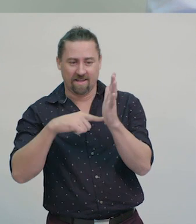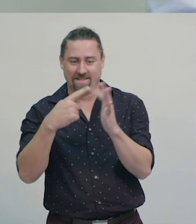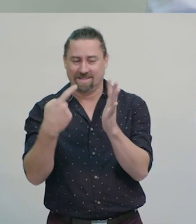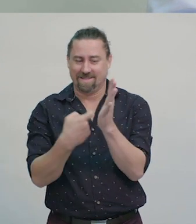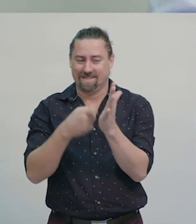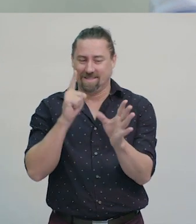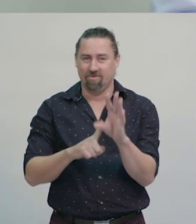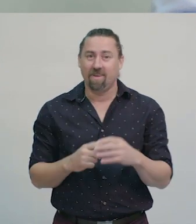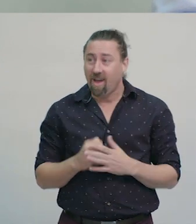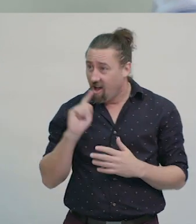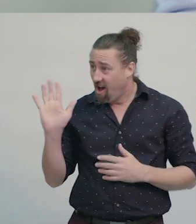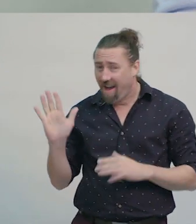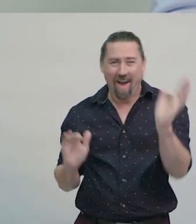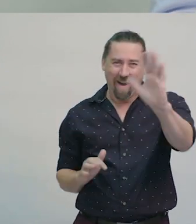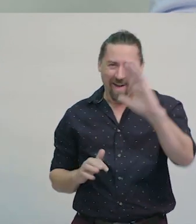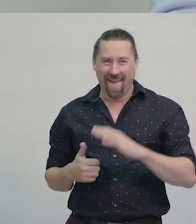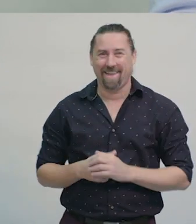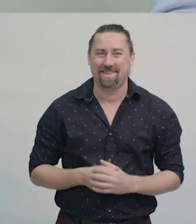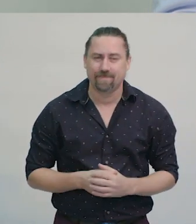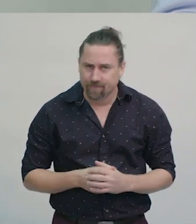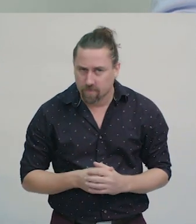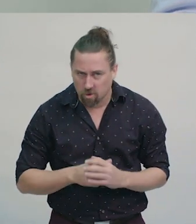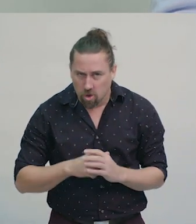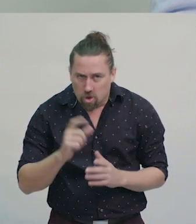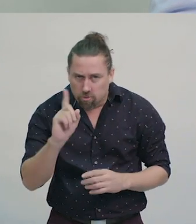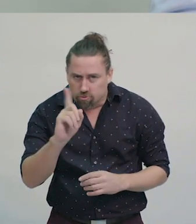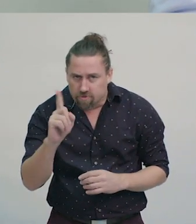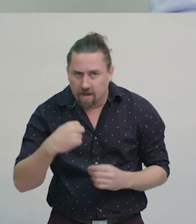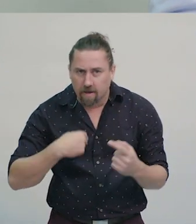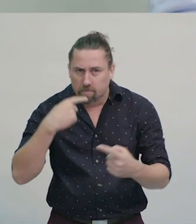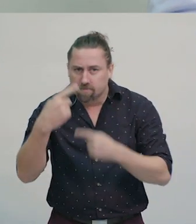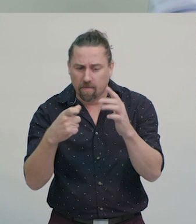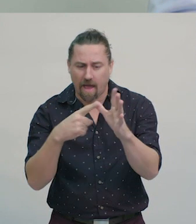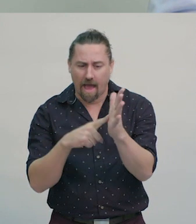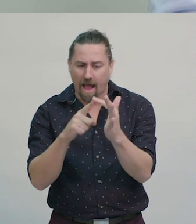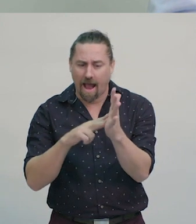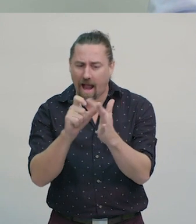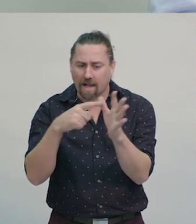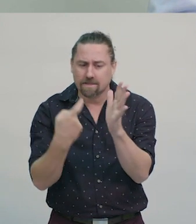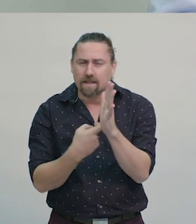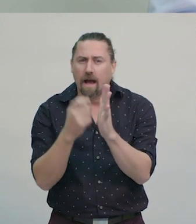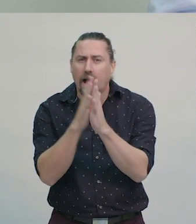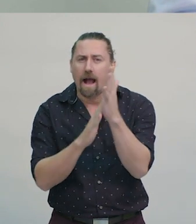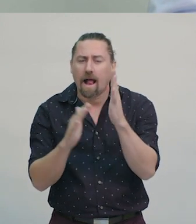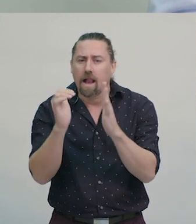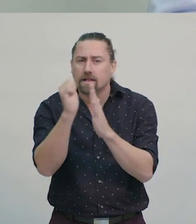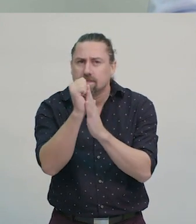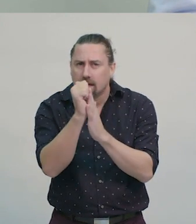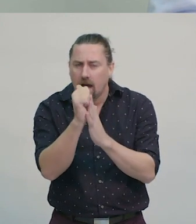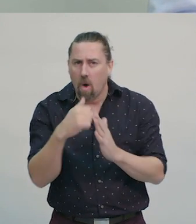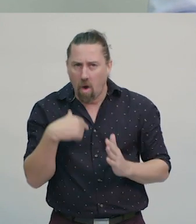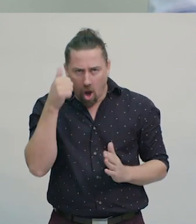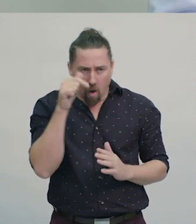Terry. Hi Anne, hi everyone. Today we'll investigate calendars and how they help us keep track of